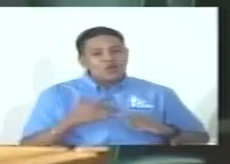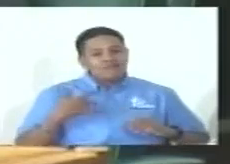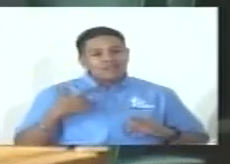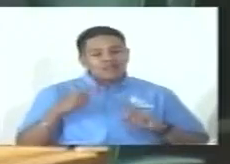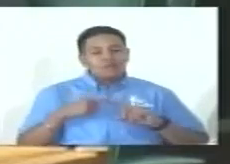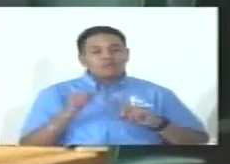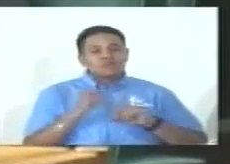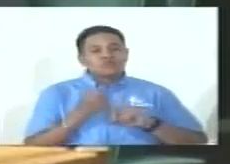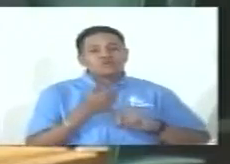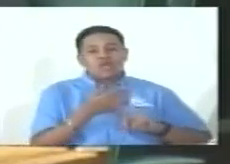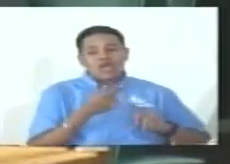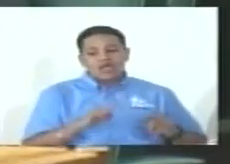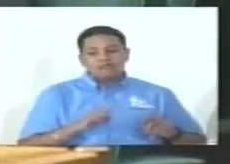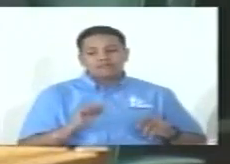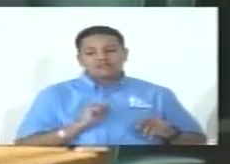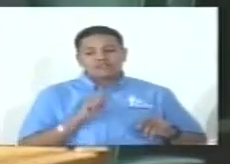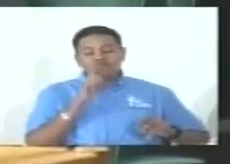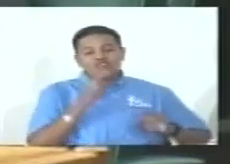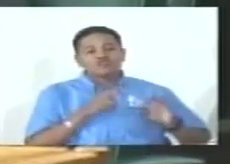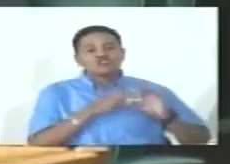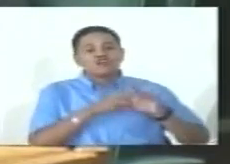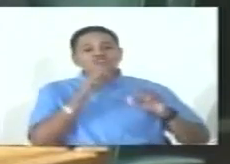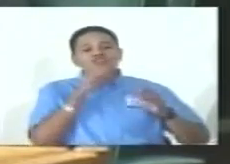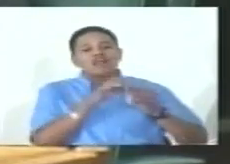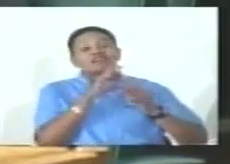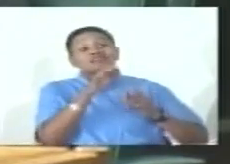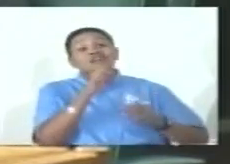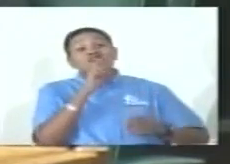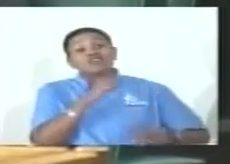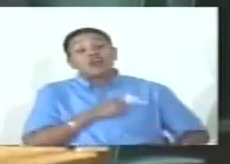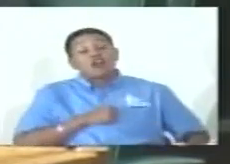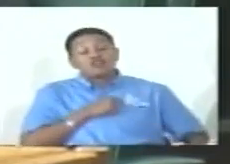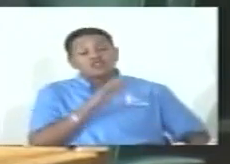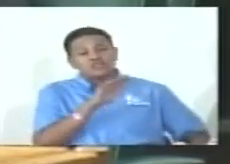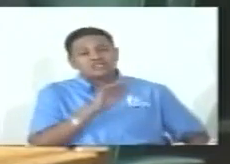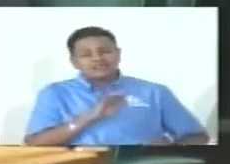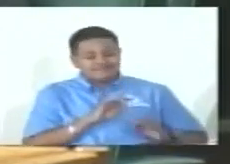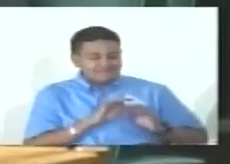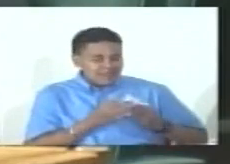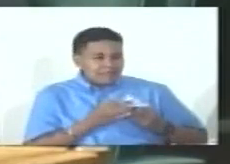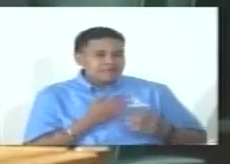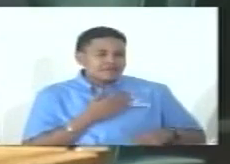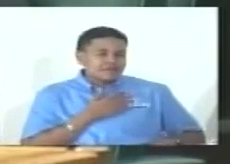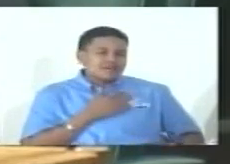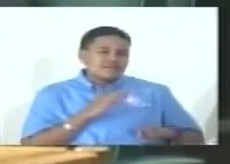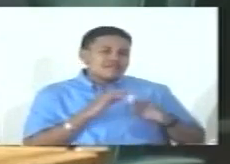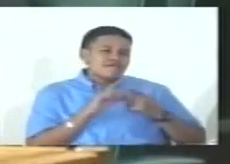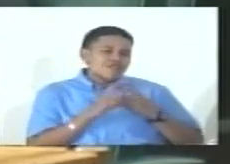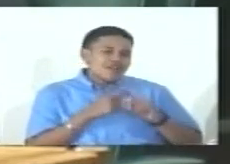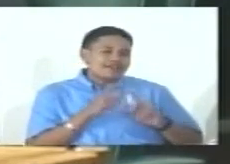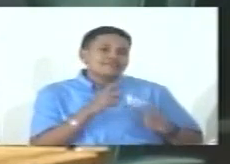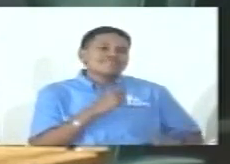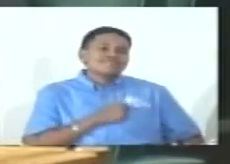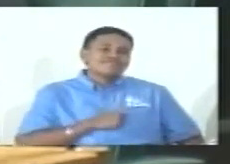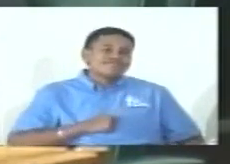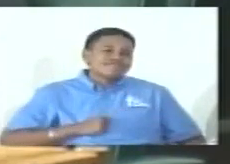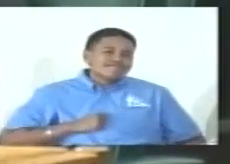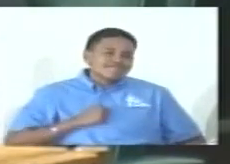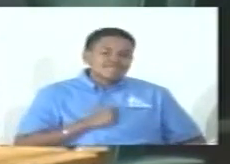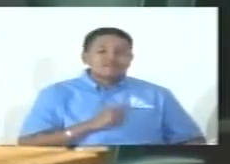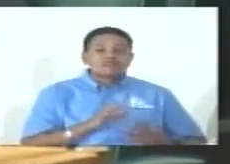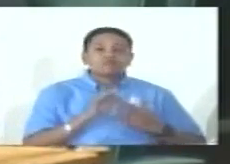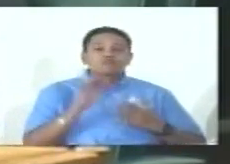situations. So I certainly join in extending condolences to his family and friends, especially former MP Andrew Galimore,